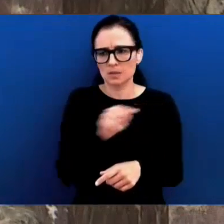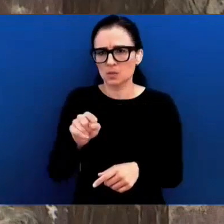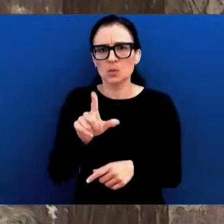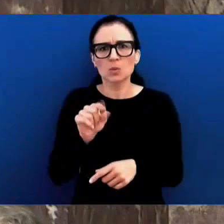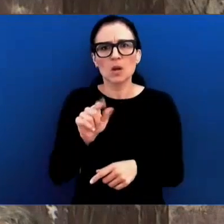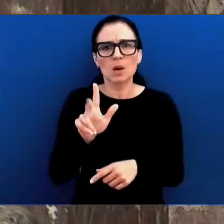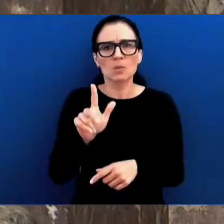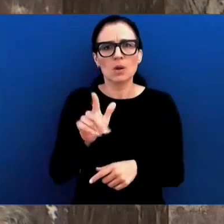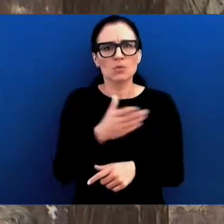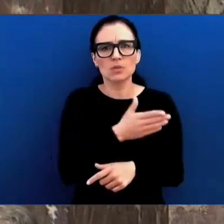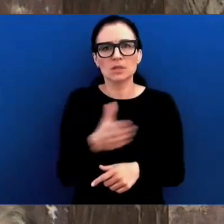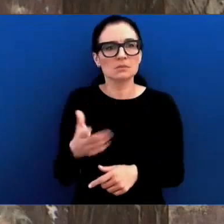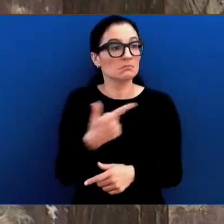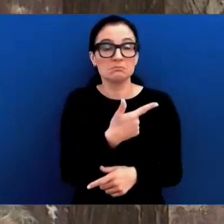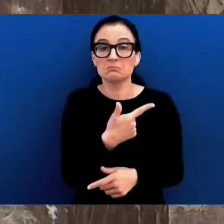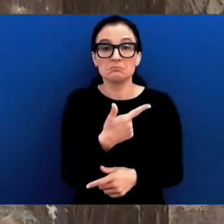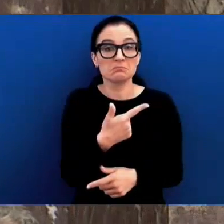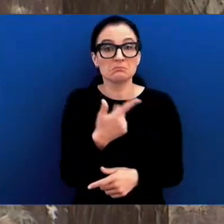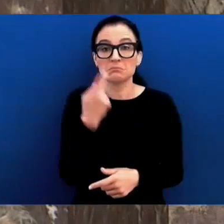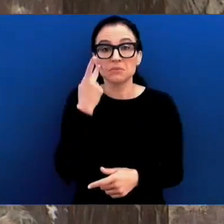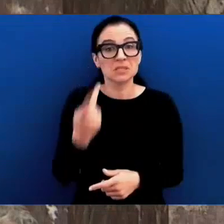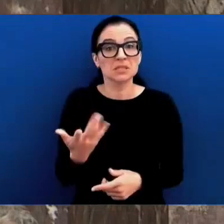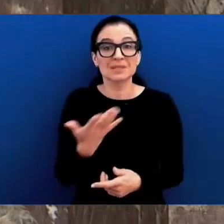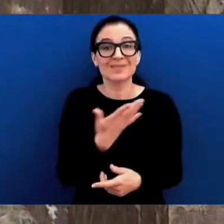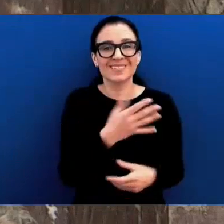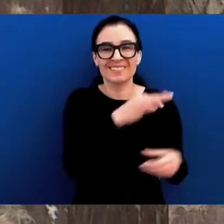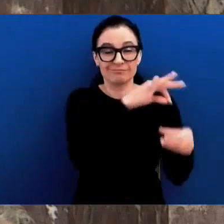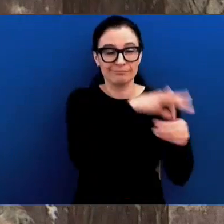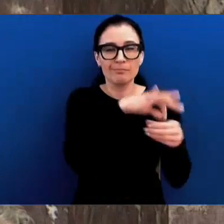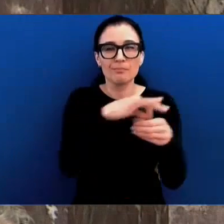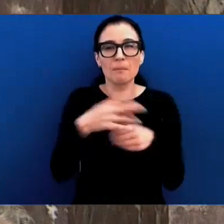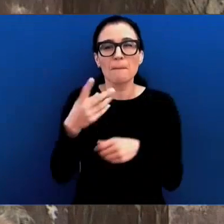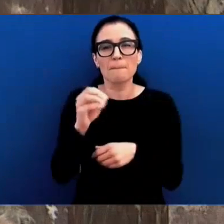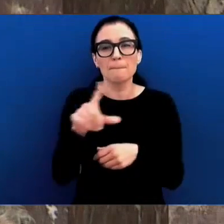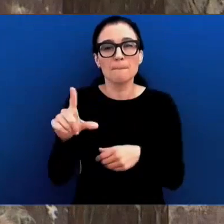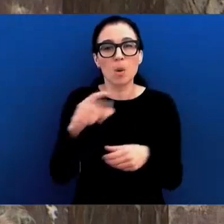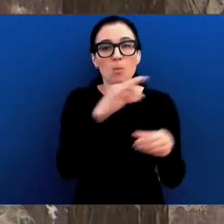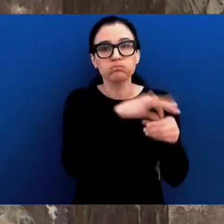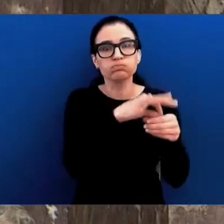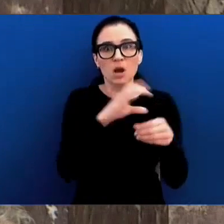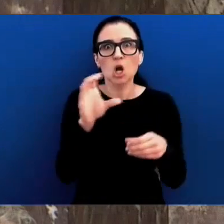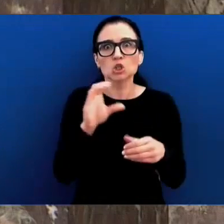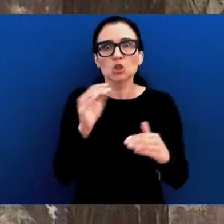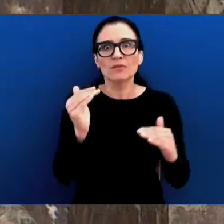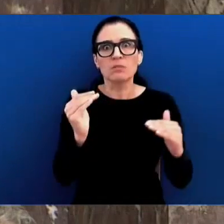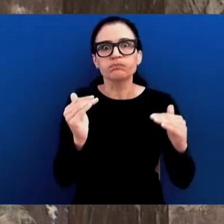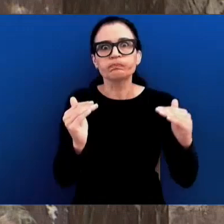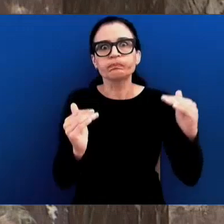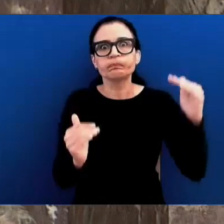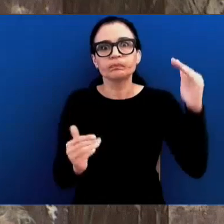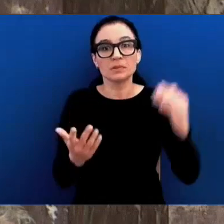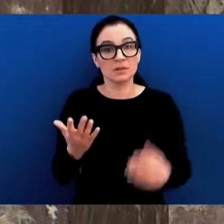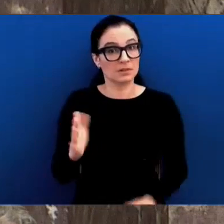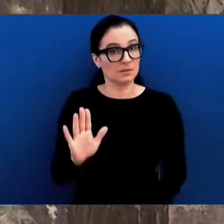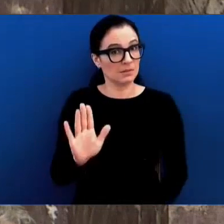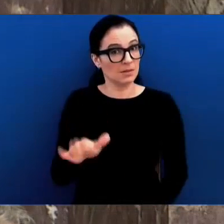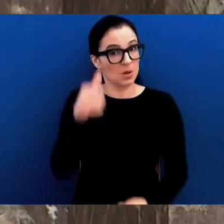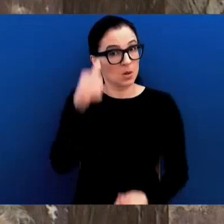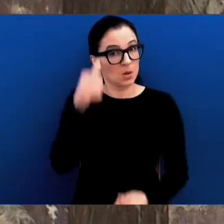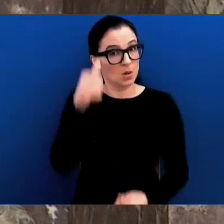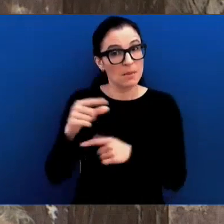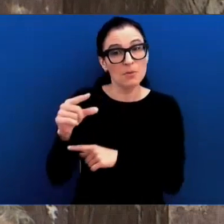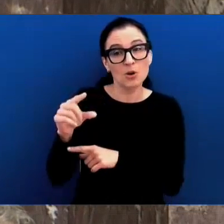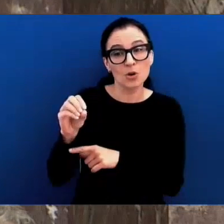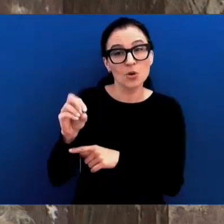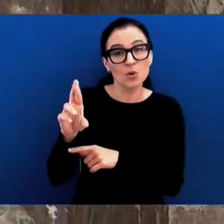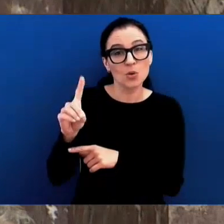BC Conservatives are eating his lunch, Honourable Speaker, but that's a shame, because Gordon Campbell was a leader when it came to addressing climate change,